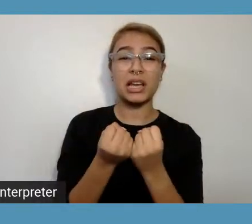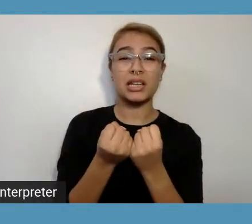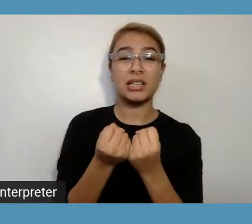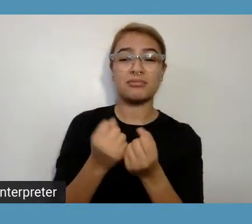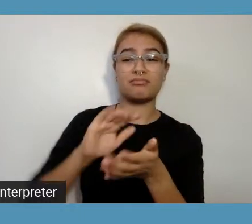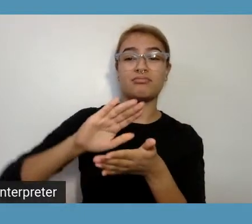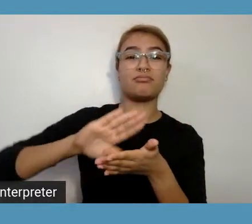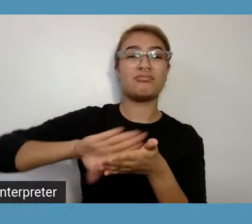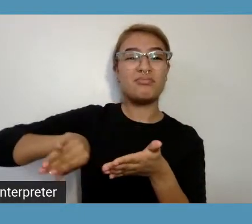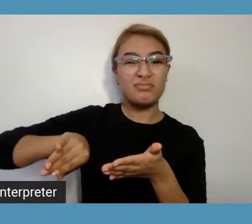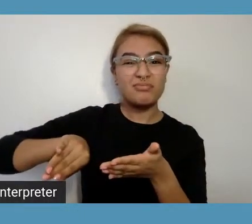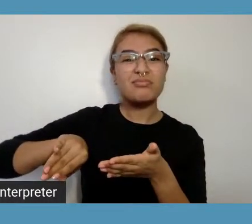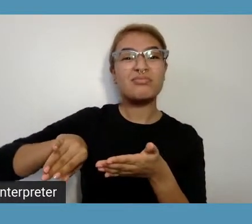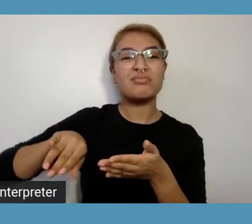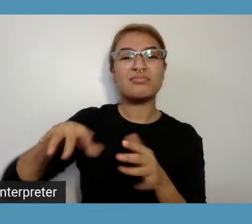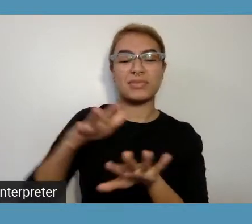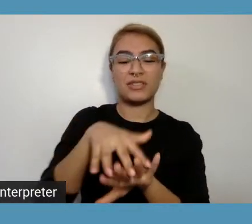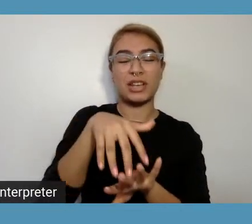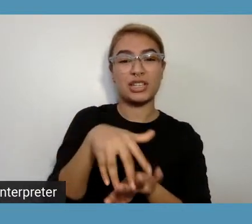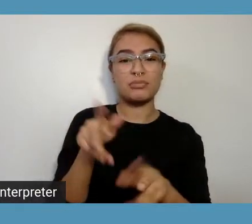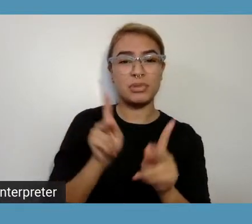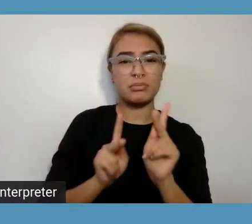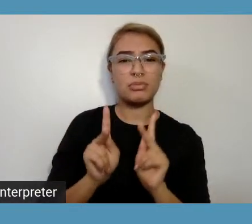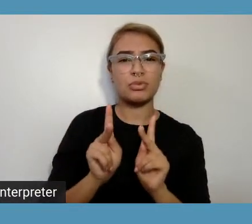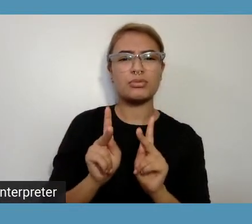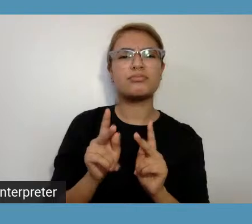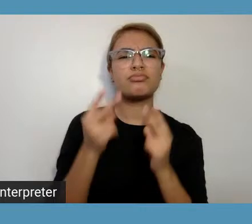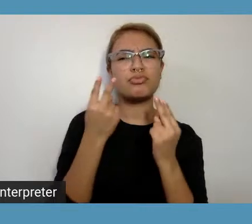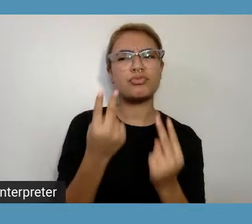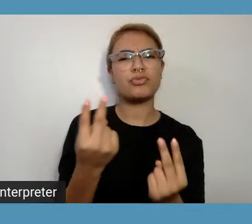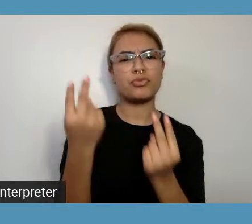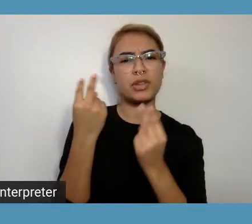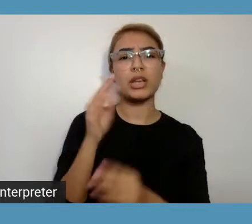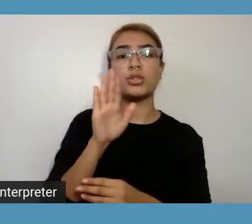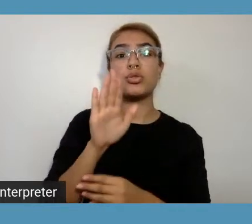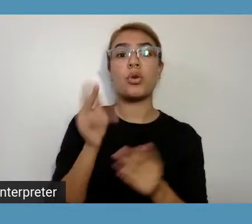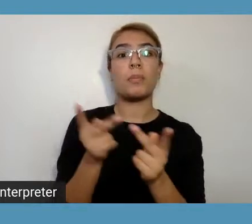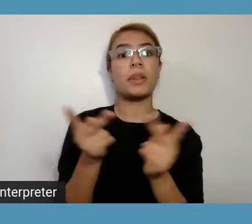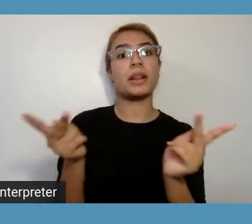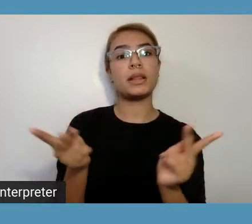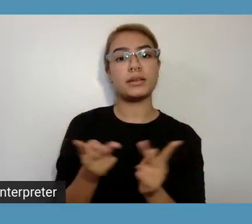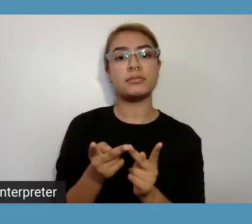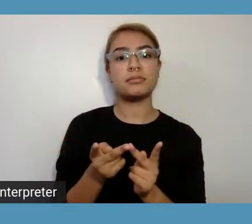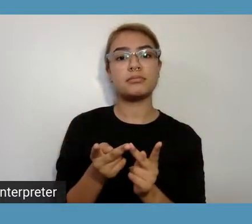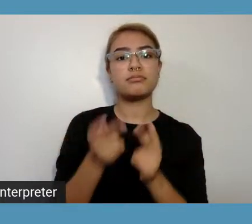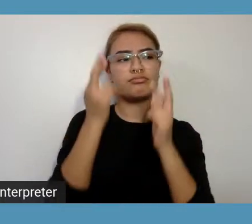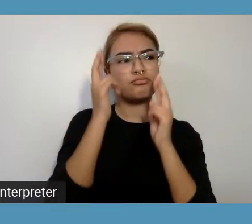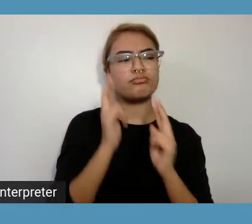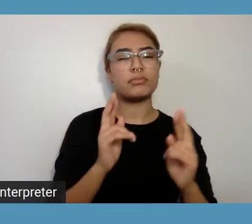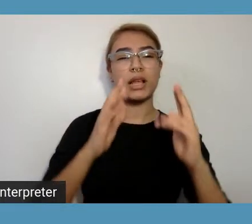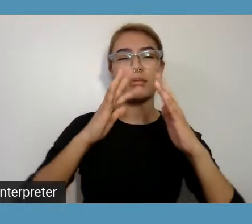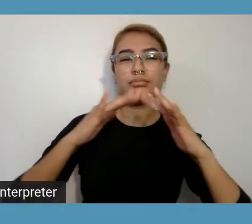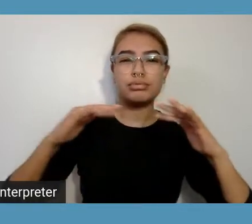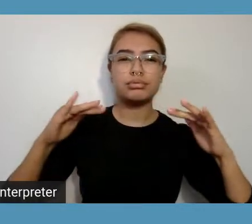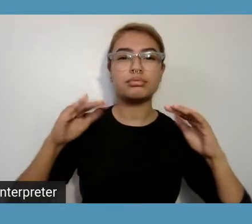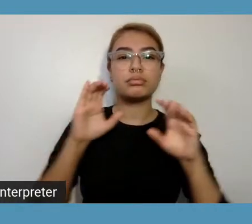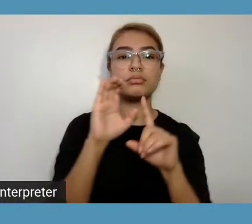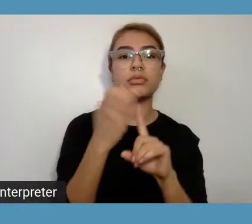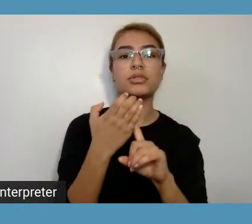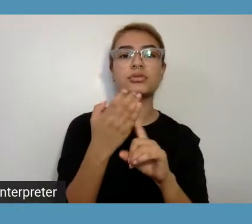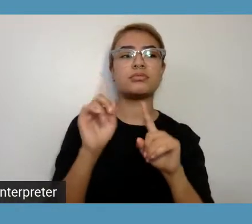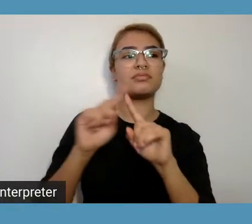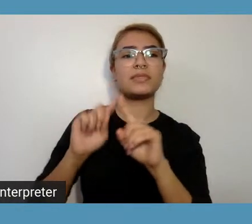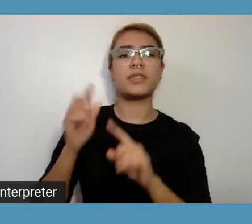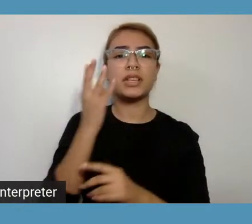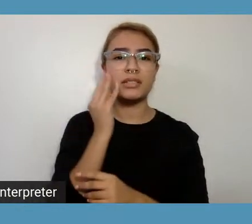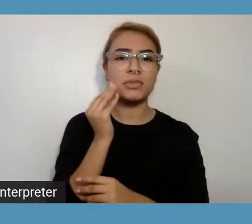United States and beyond. We ask you to reflect on the place where you reside and work, and to respect the diversity of cultures and experiences that form